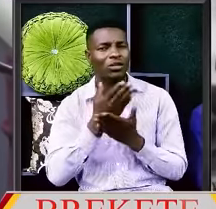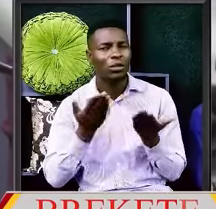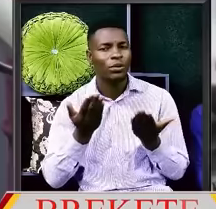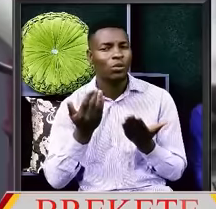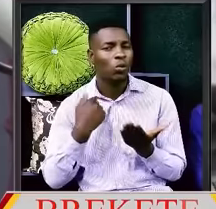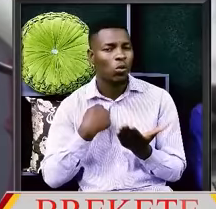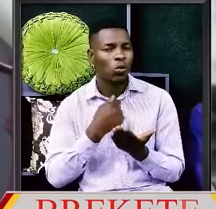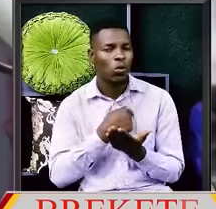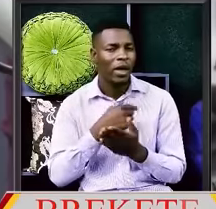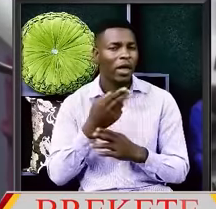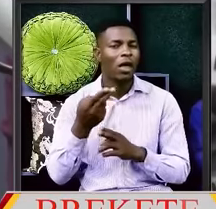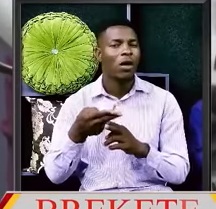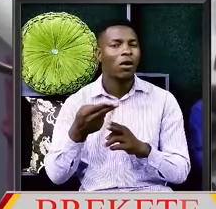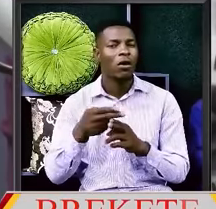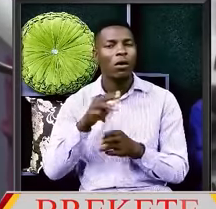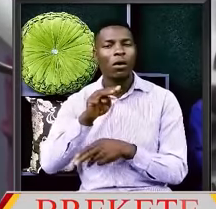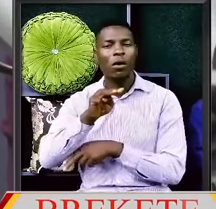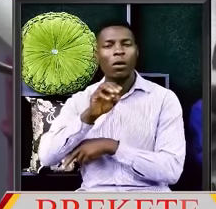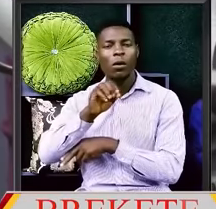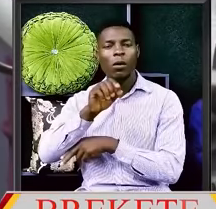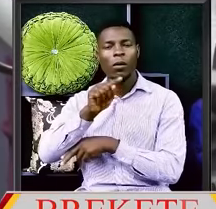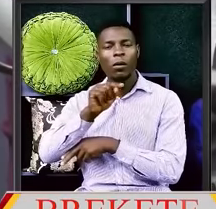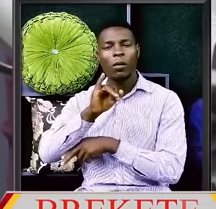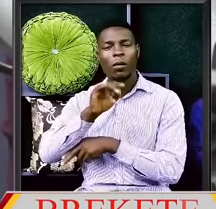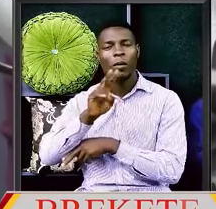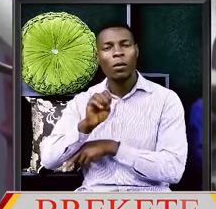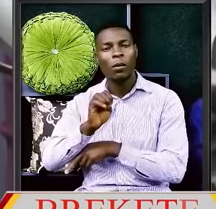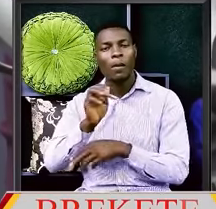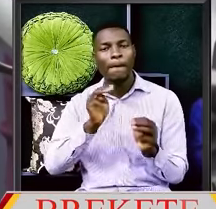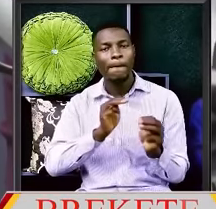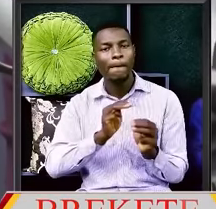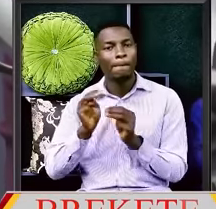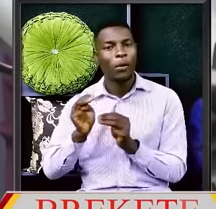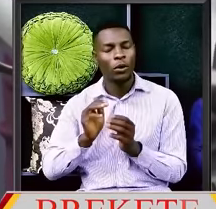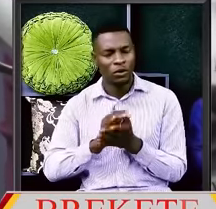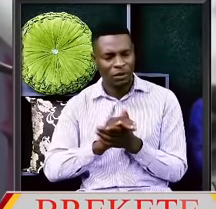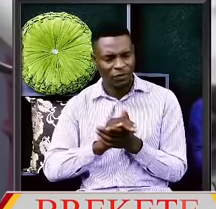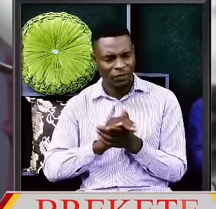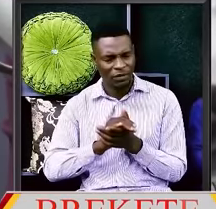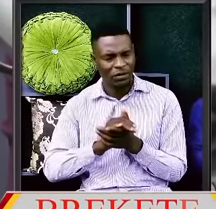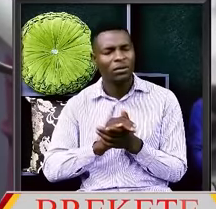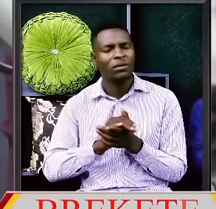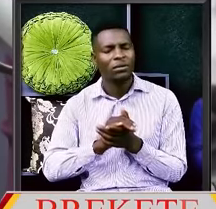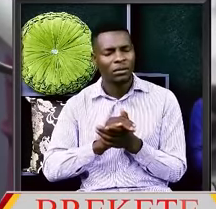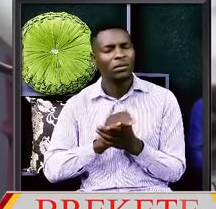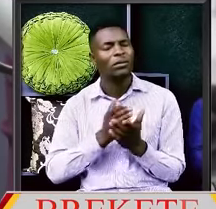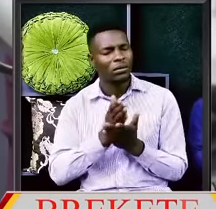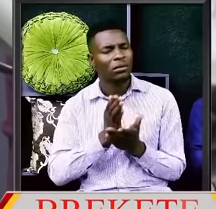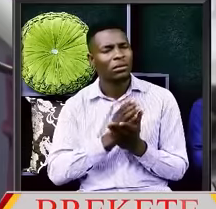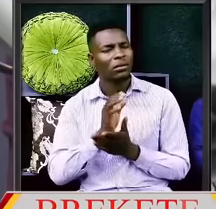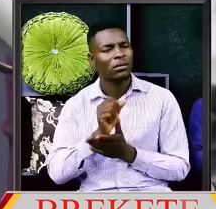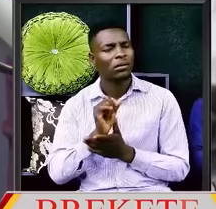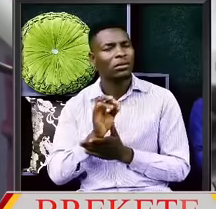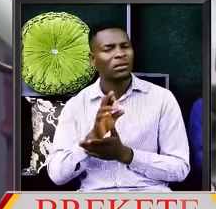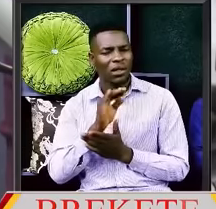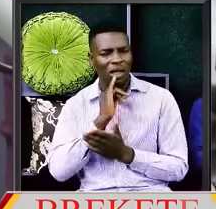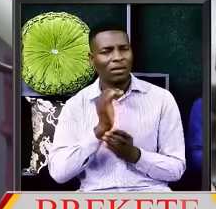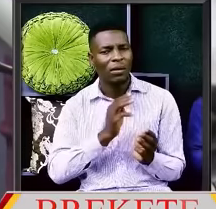call motive. Yes, you are right, sir. There's a motive. That could be a motive. Which is true,